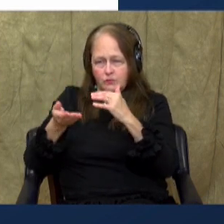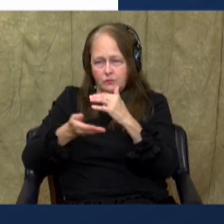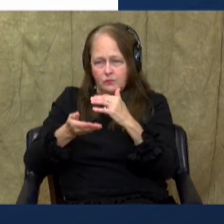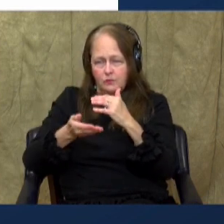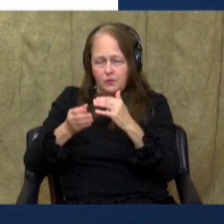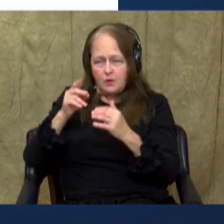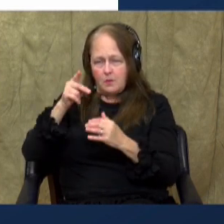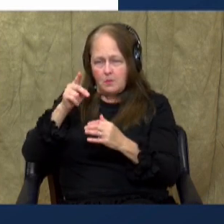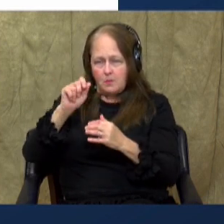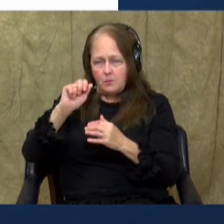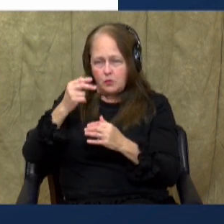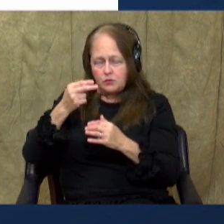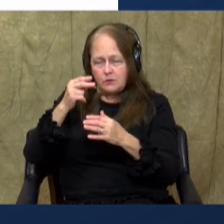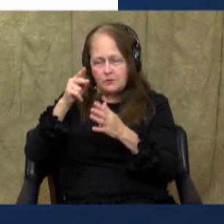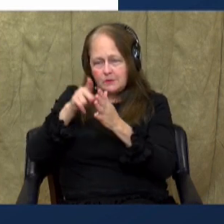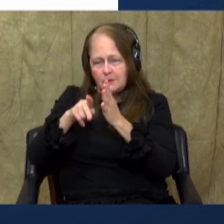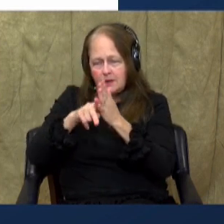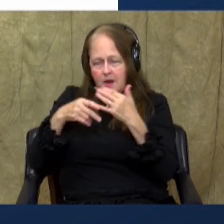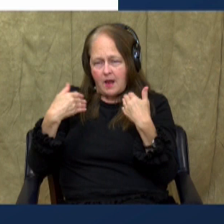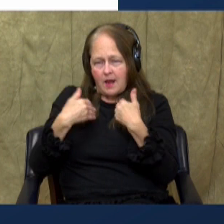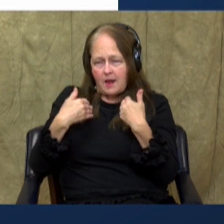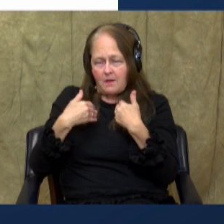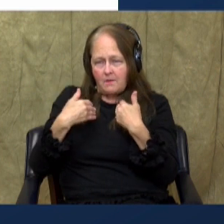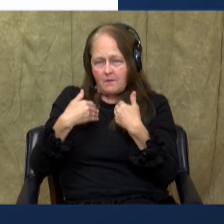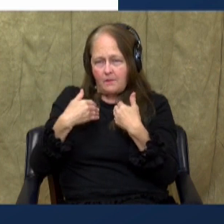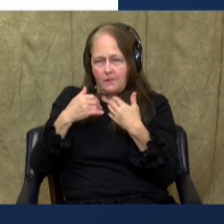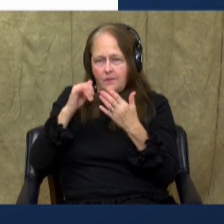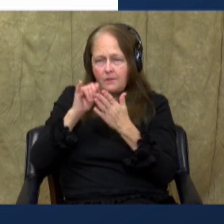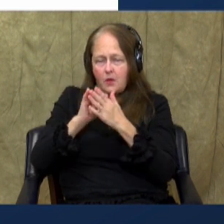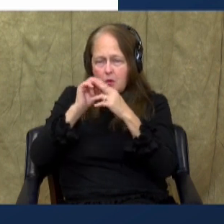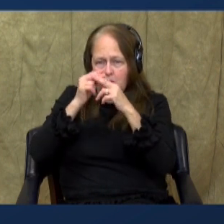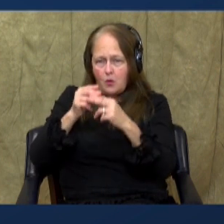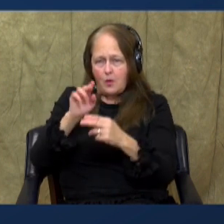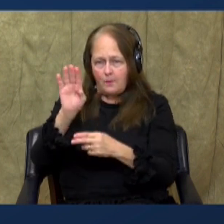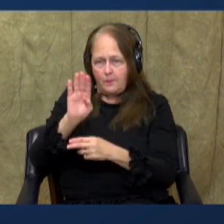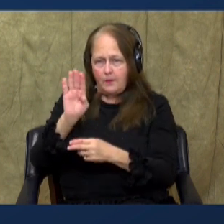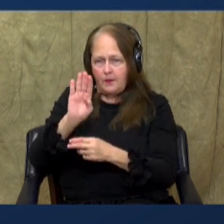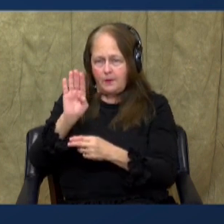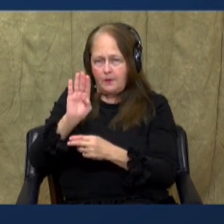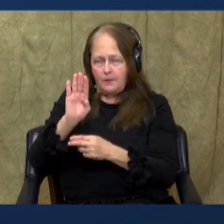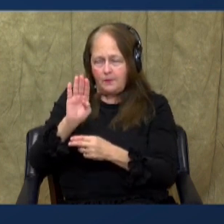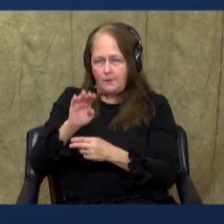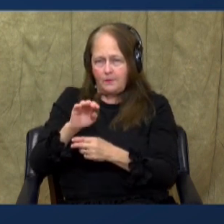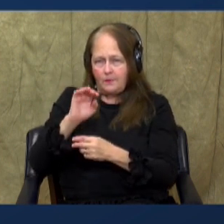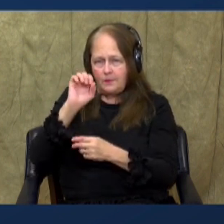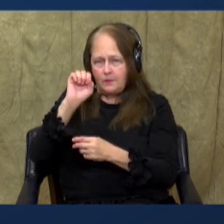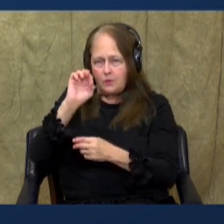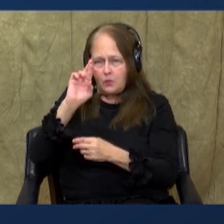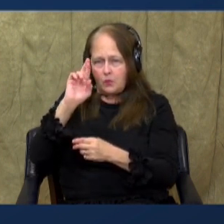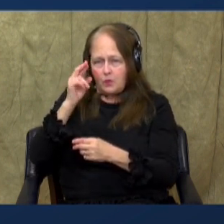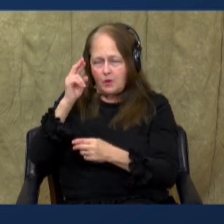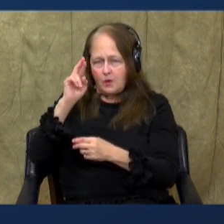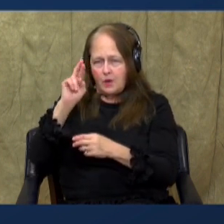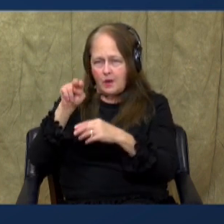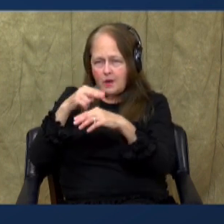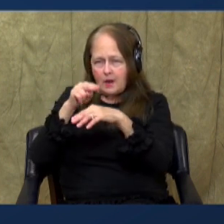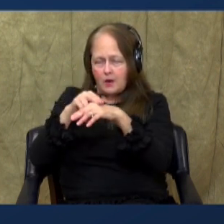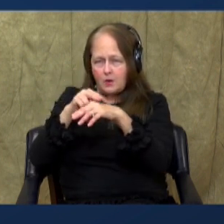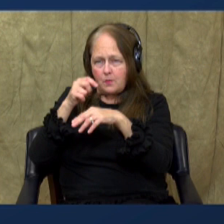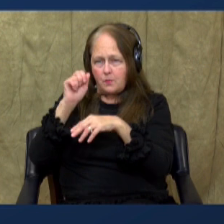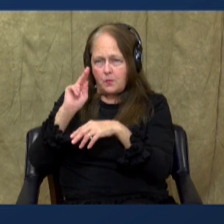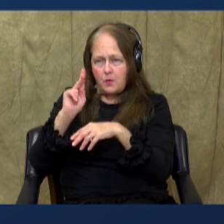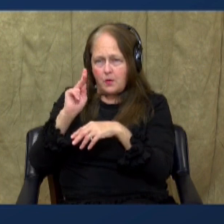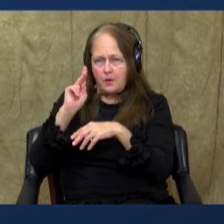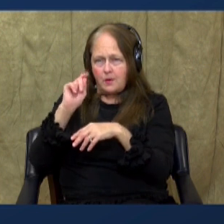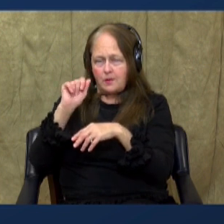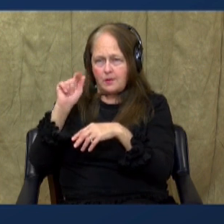there? They are experiencing desertification. Next, Serengeti National Park in